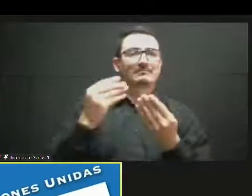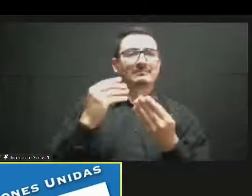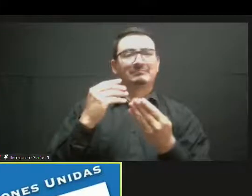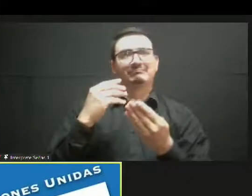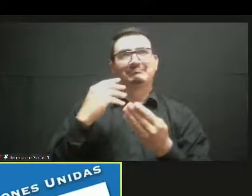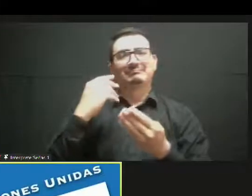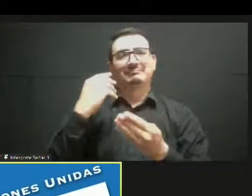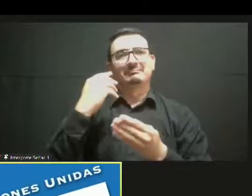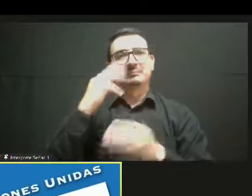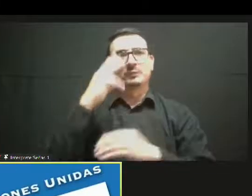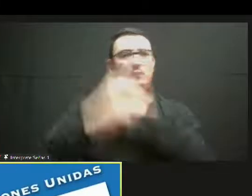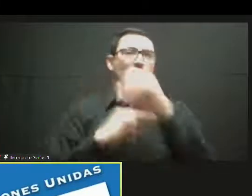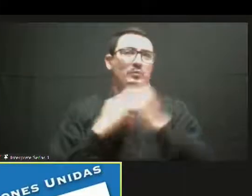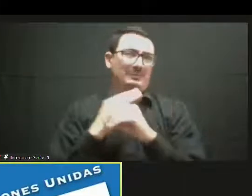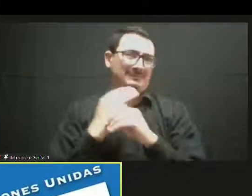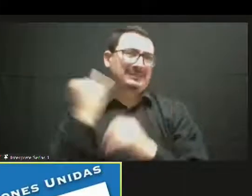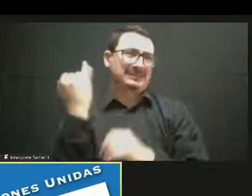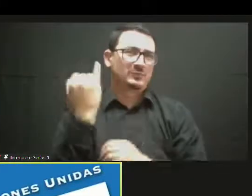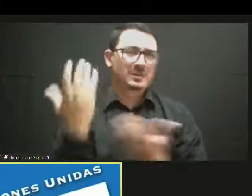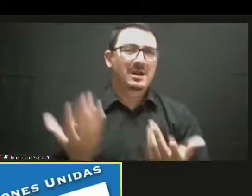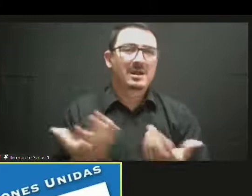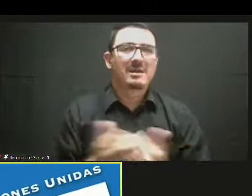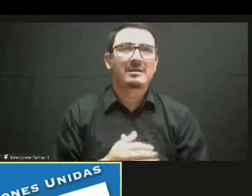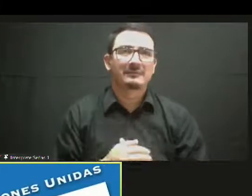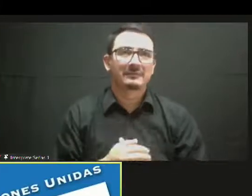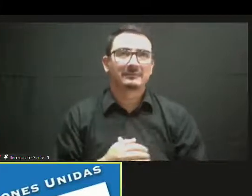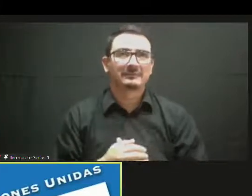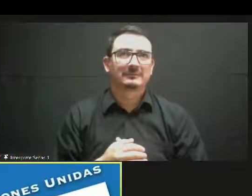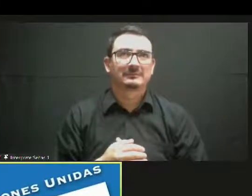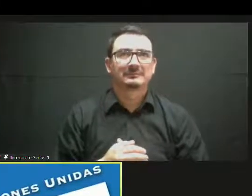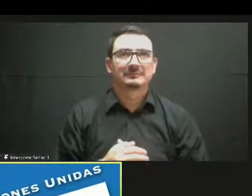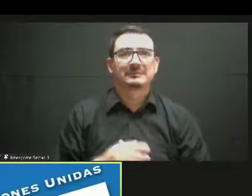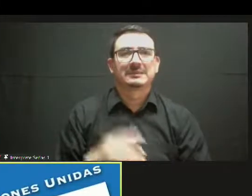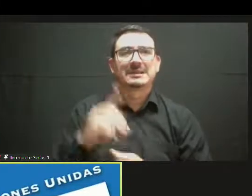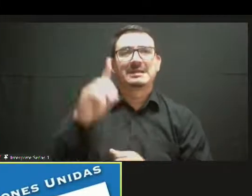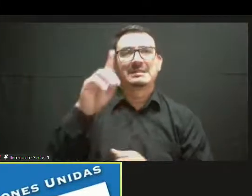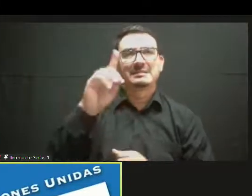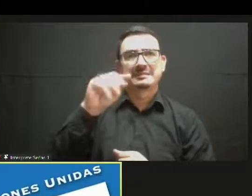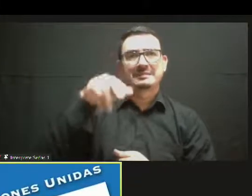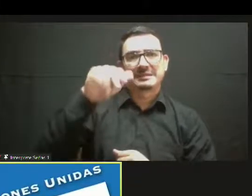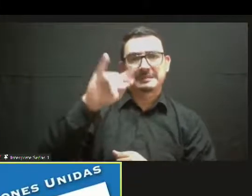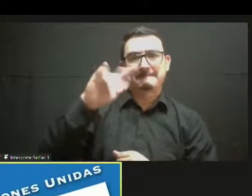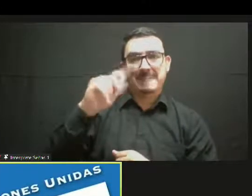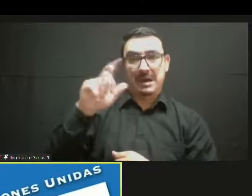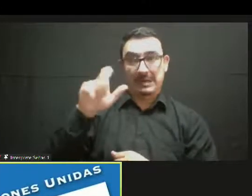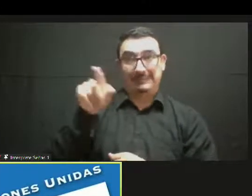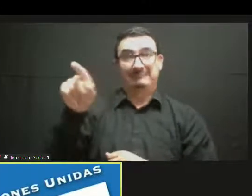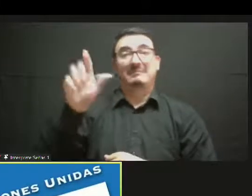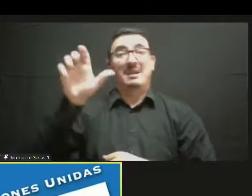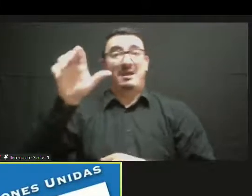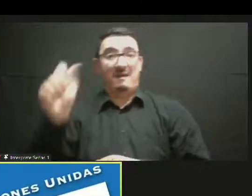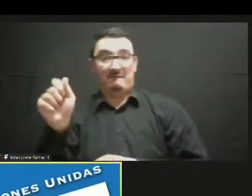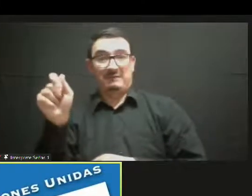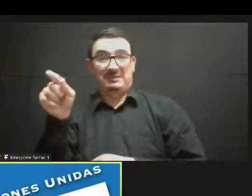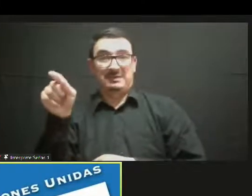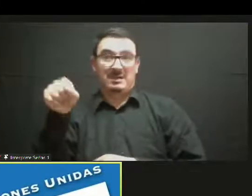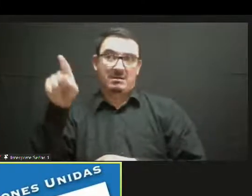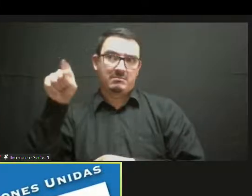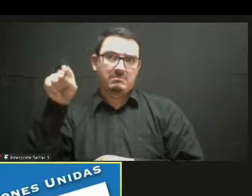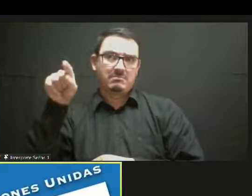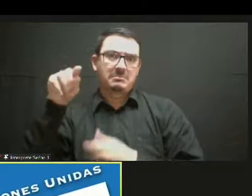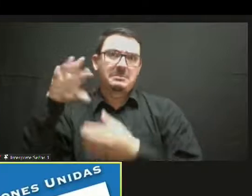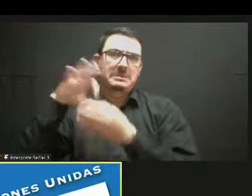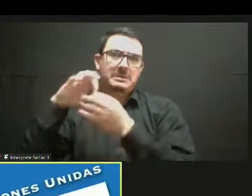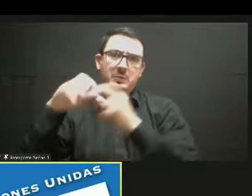although Africa is still a very small player together with Latin America in this type of services trade, I think